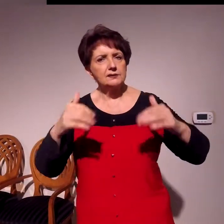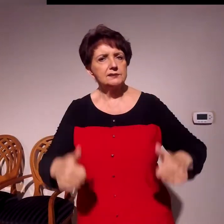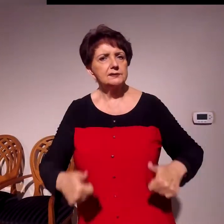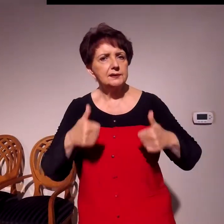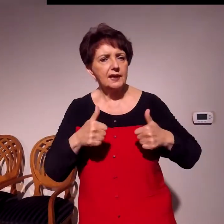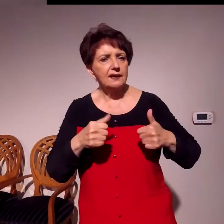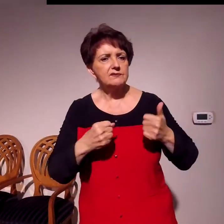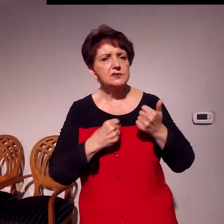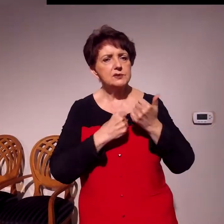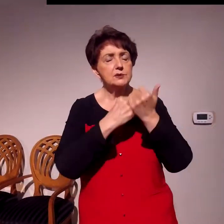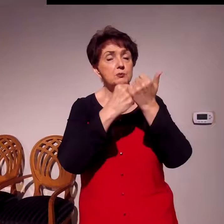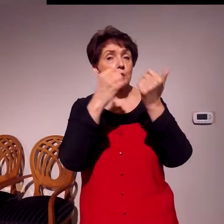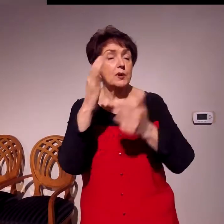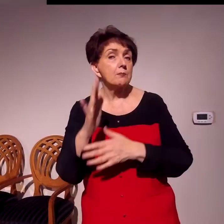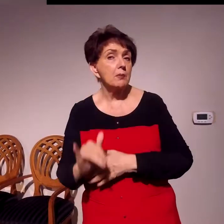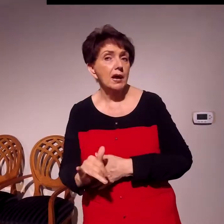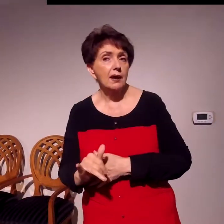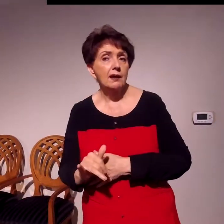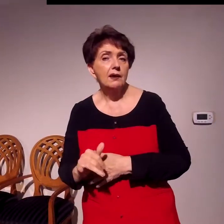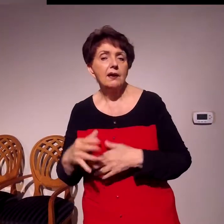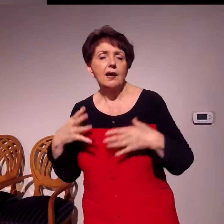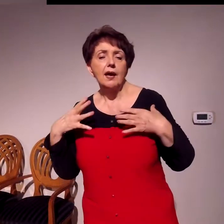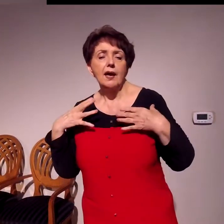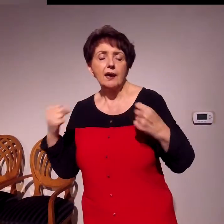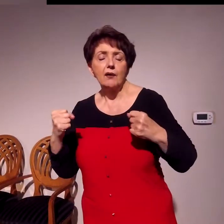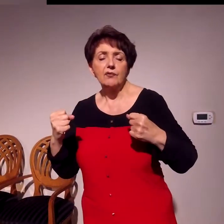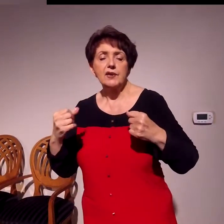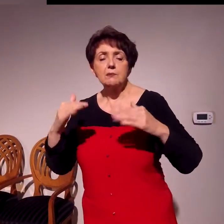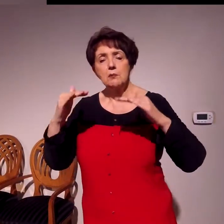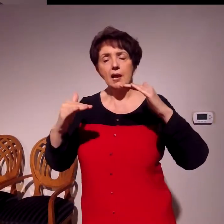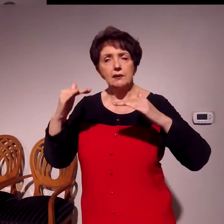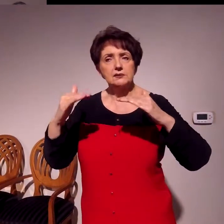healthy, balanced body.